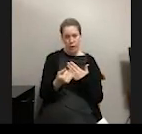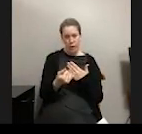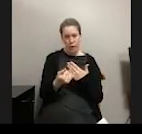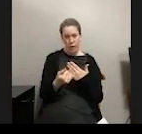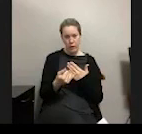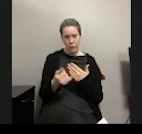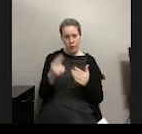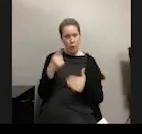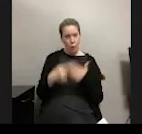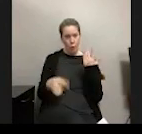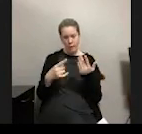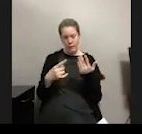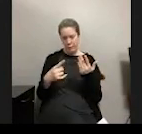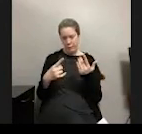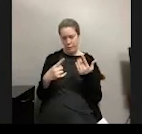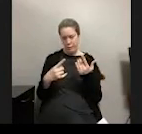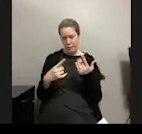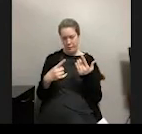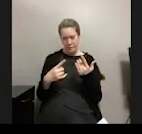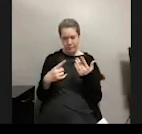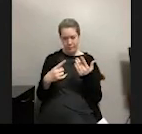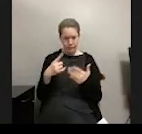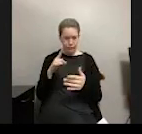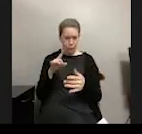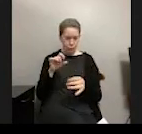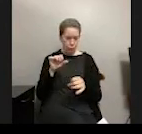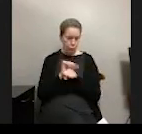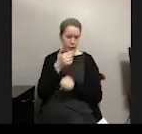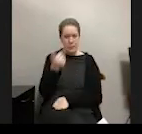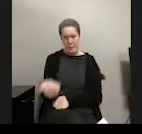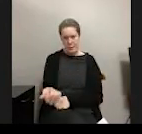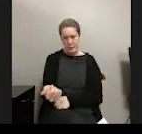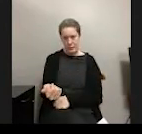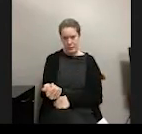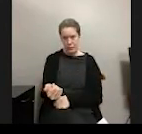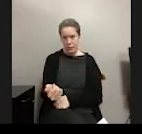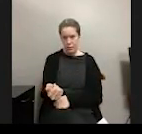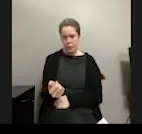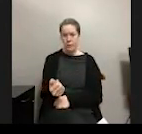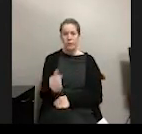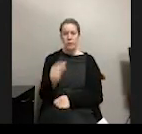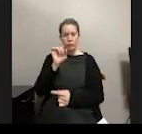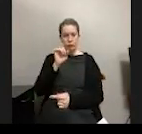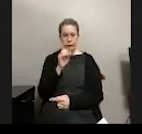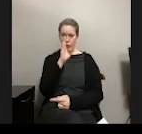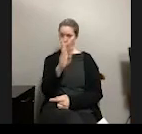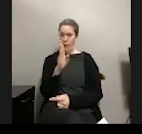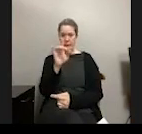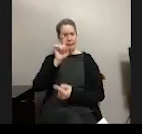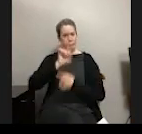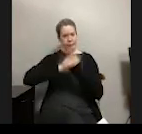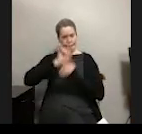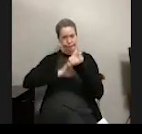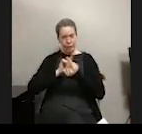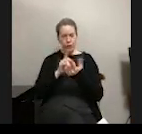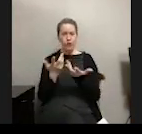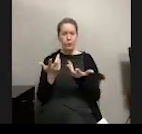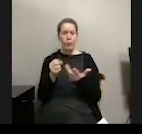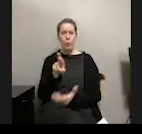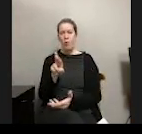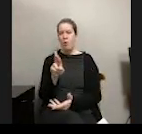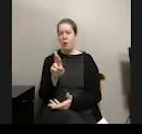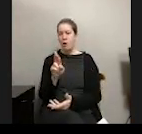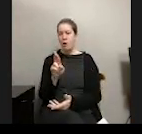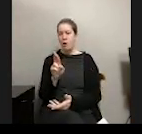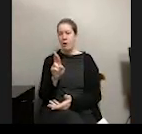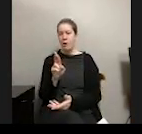it's the artist directly providing the mentorship, or whether it's us being